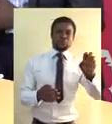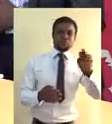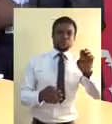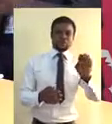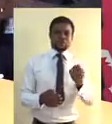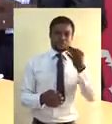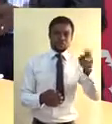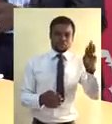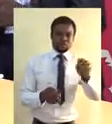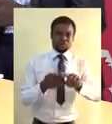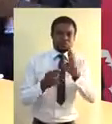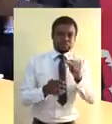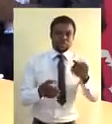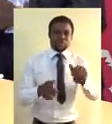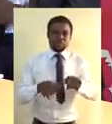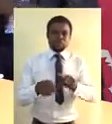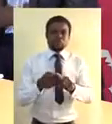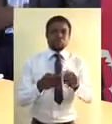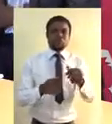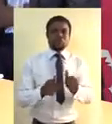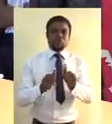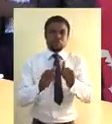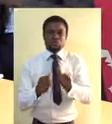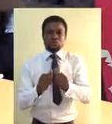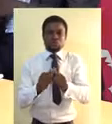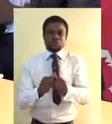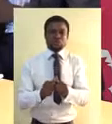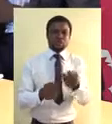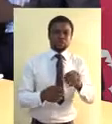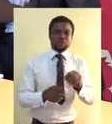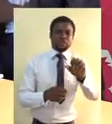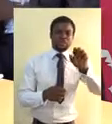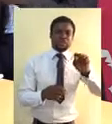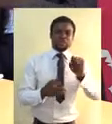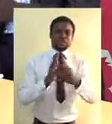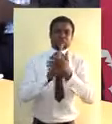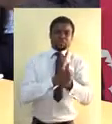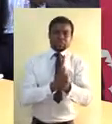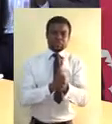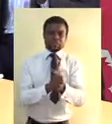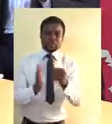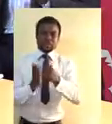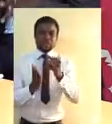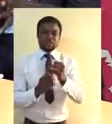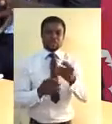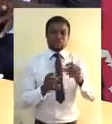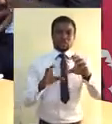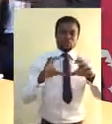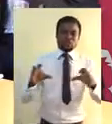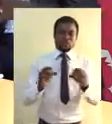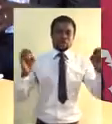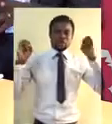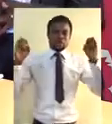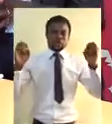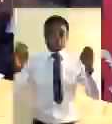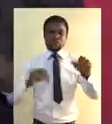set for them to be able to compete favorably in the world we have today. So technology is key there. Technology is deployed in education, is